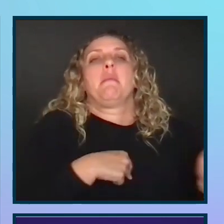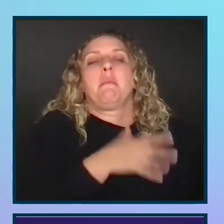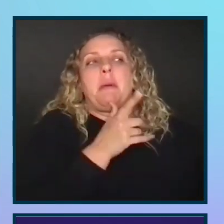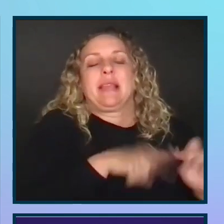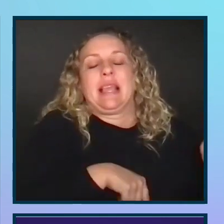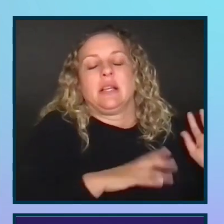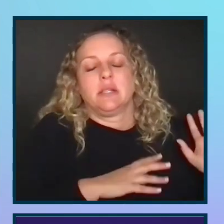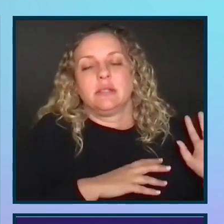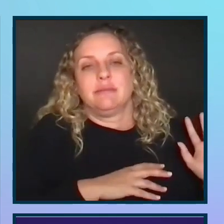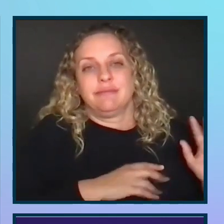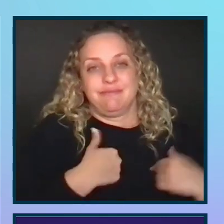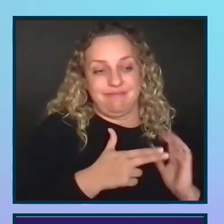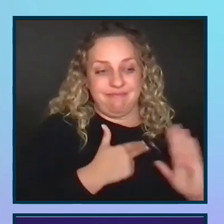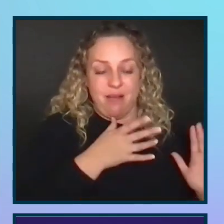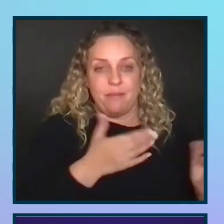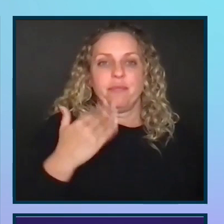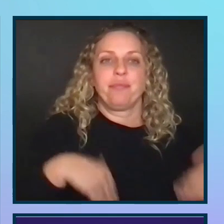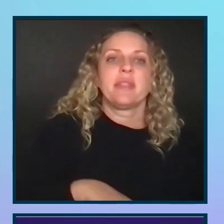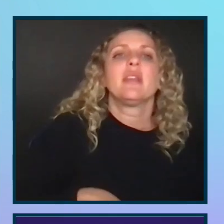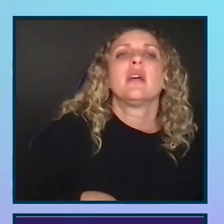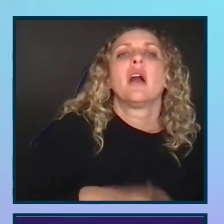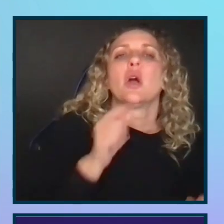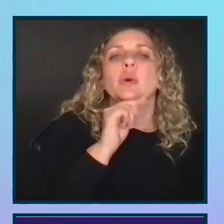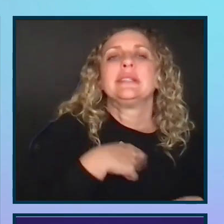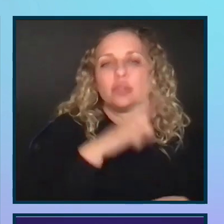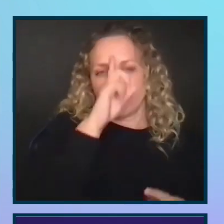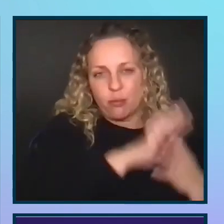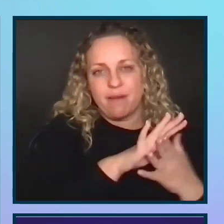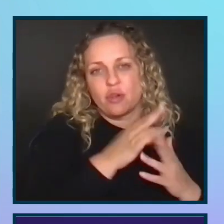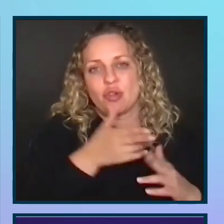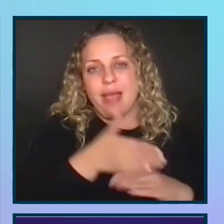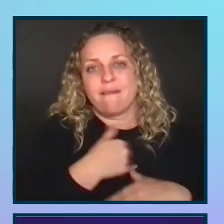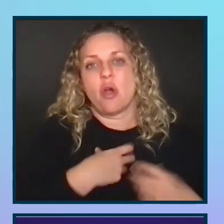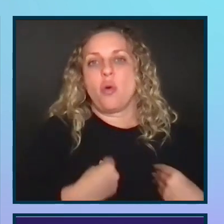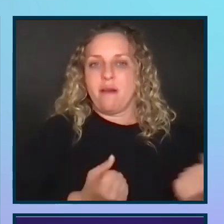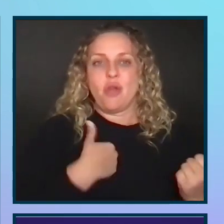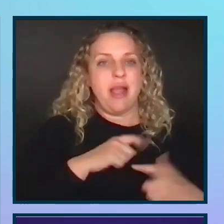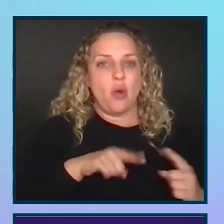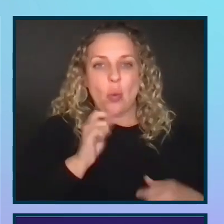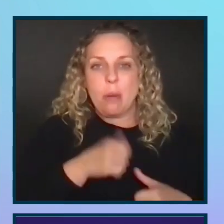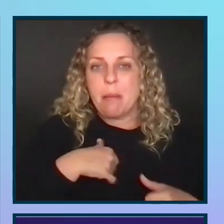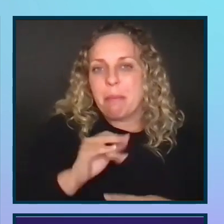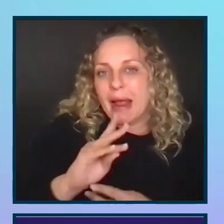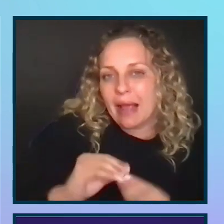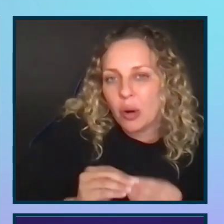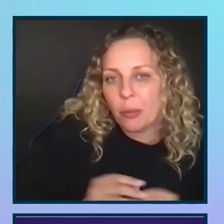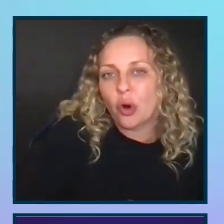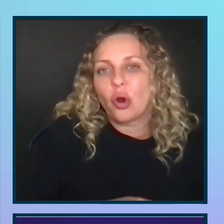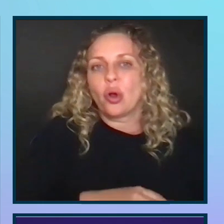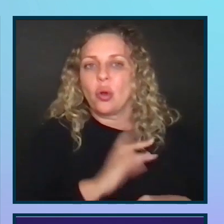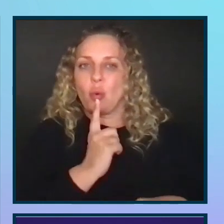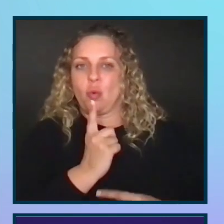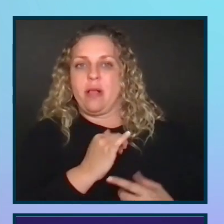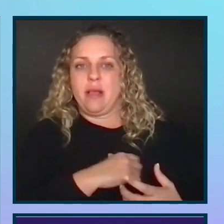can't. Another tweet says, COVID brain fog. Shortly after recovering, I couldn't remember my bank account number, the